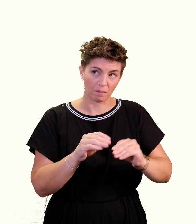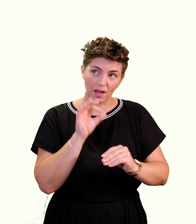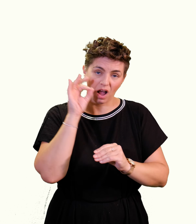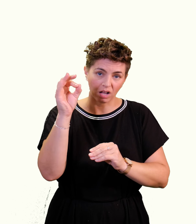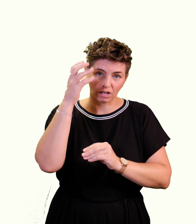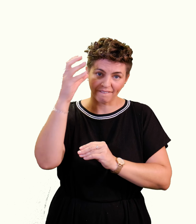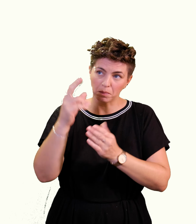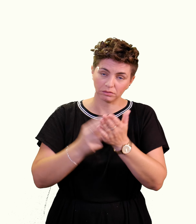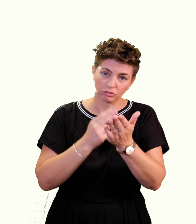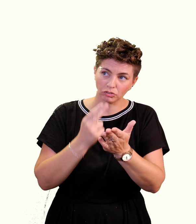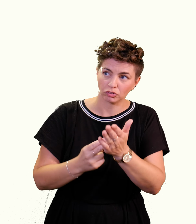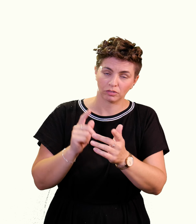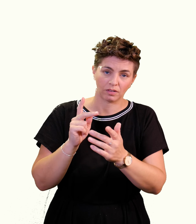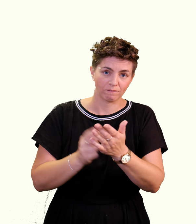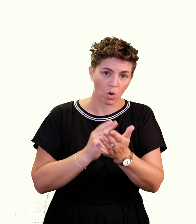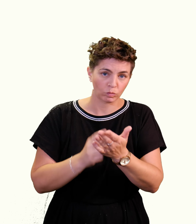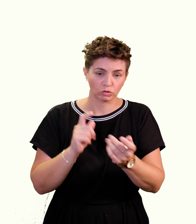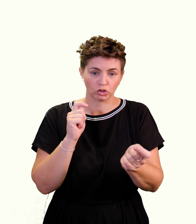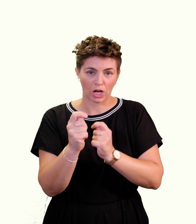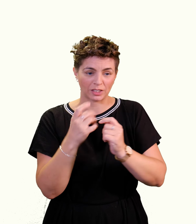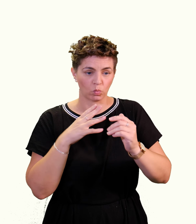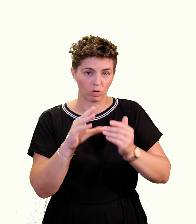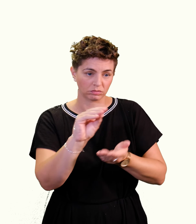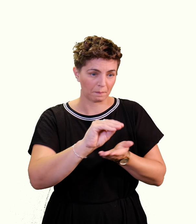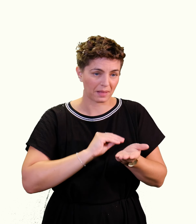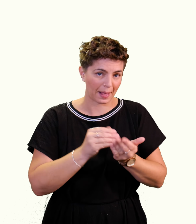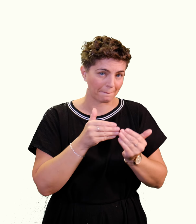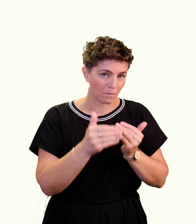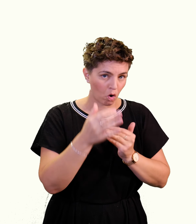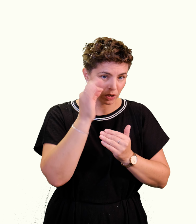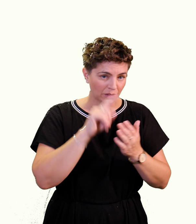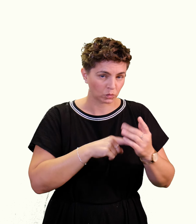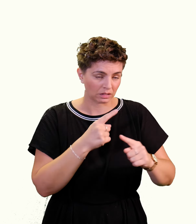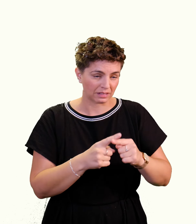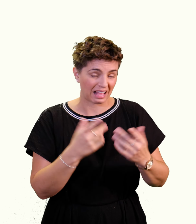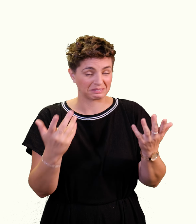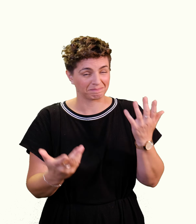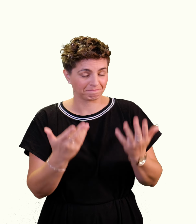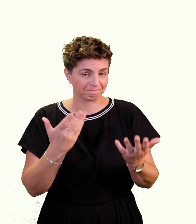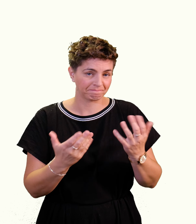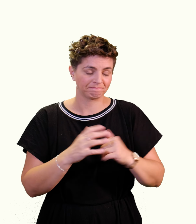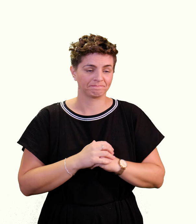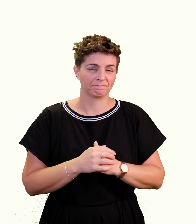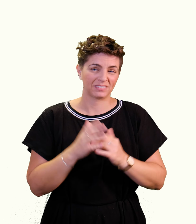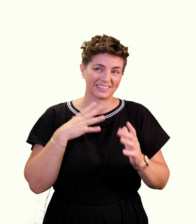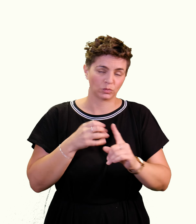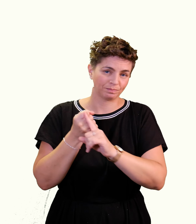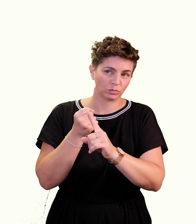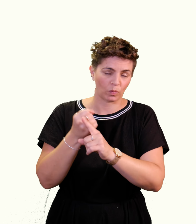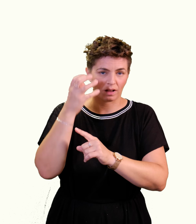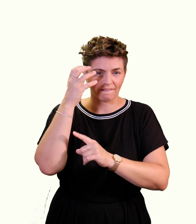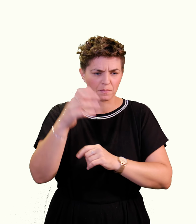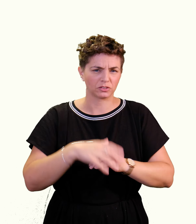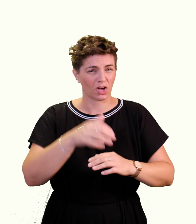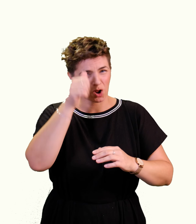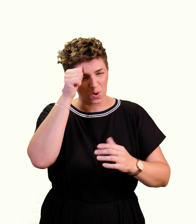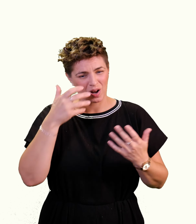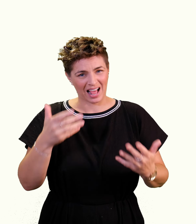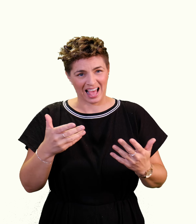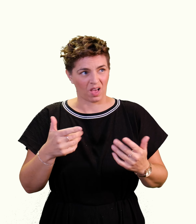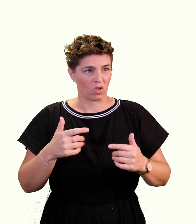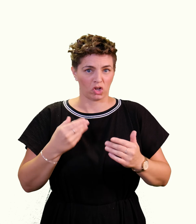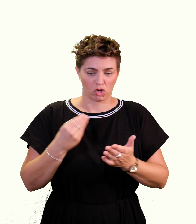through a referendum potentially, or some other means in terms of lobbying of government to relax the cap on council tax. Again, when everybody's